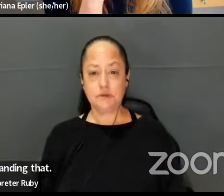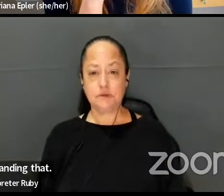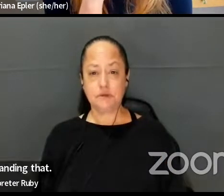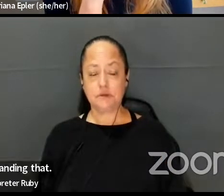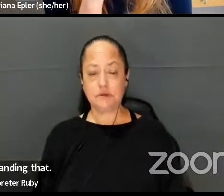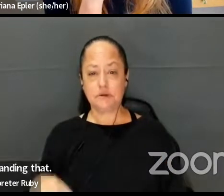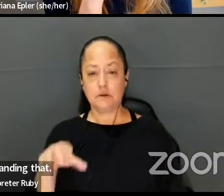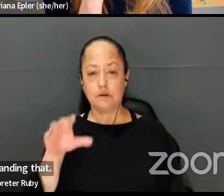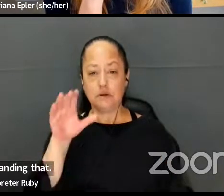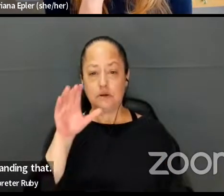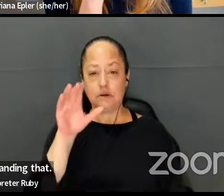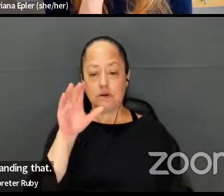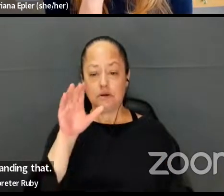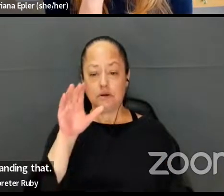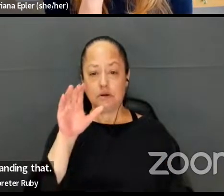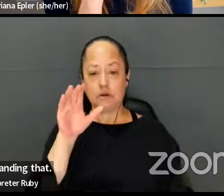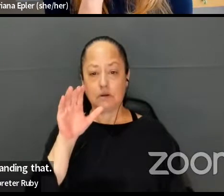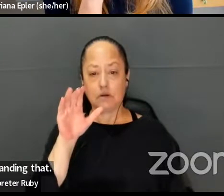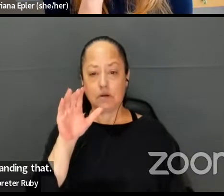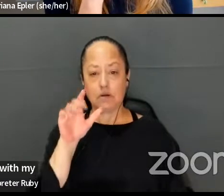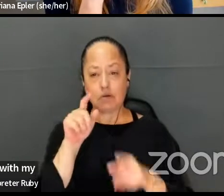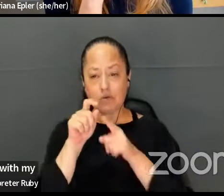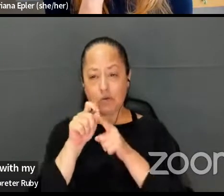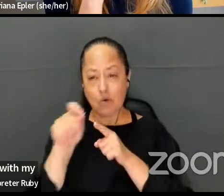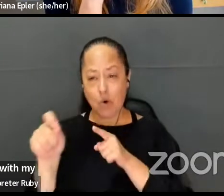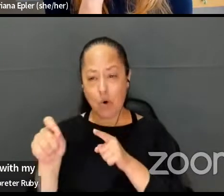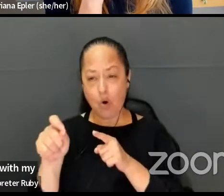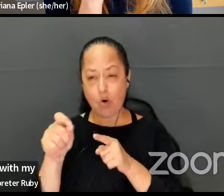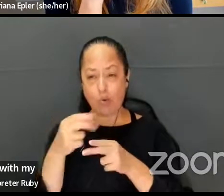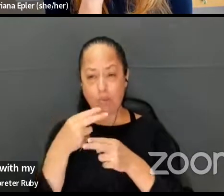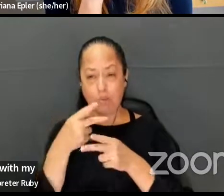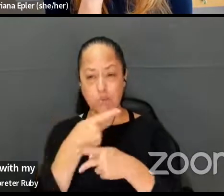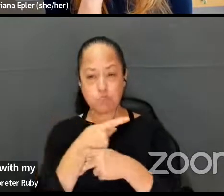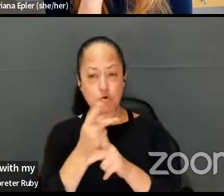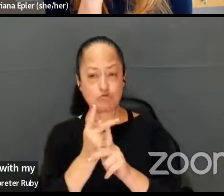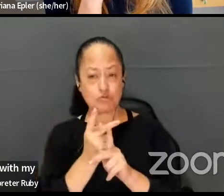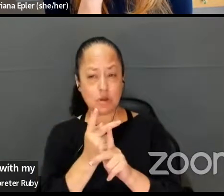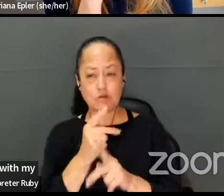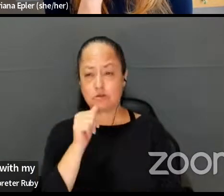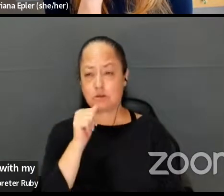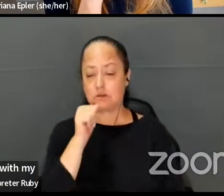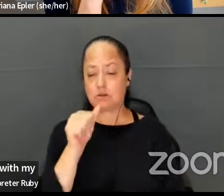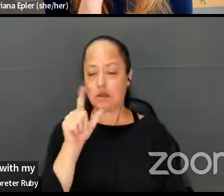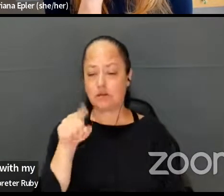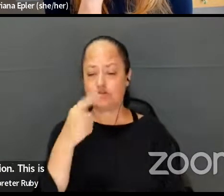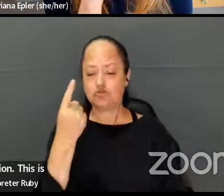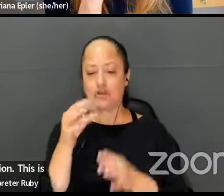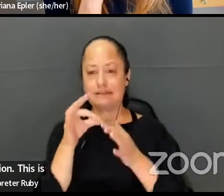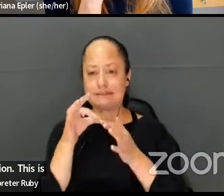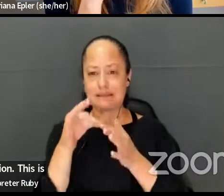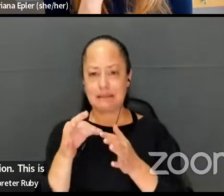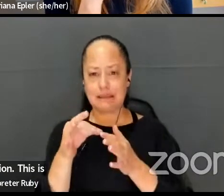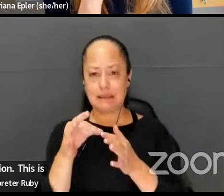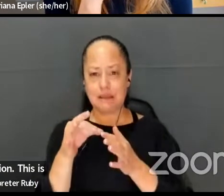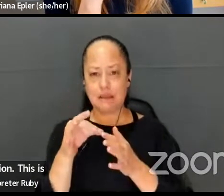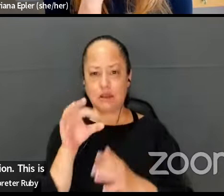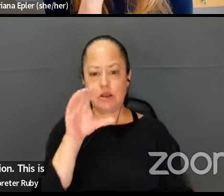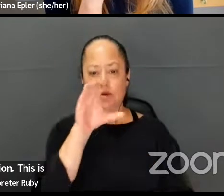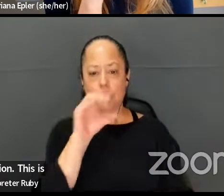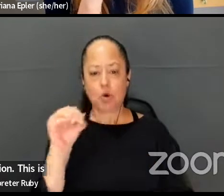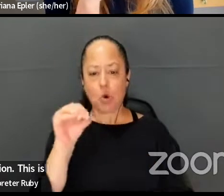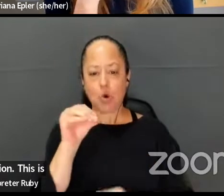co-production. And this is not so much leadership. It is co-design, it's